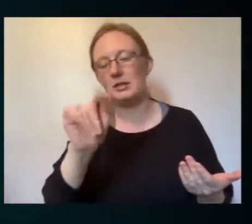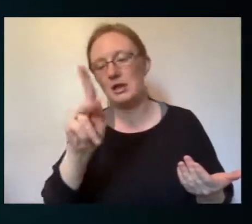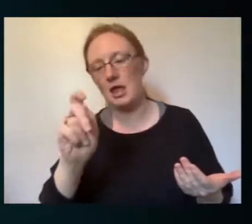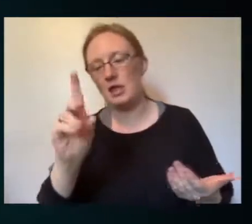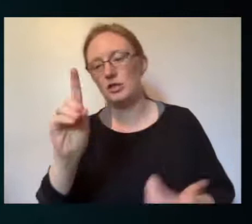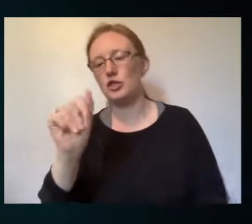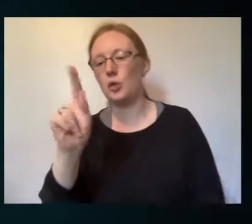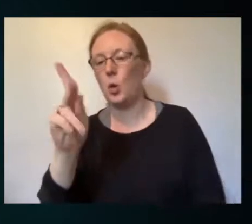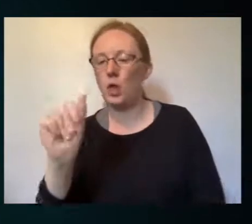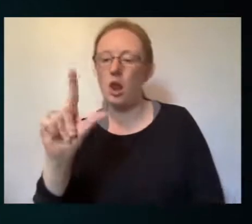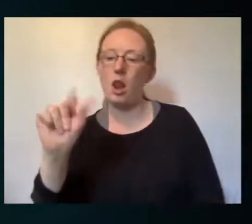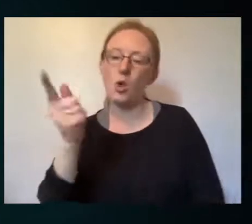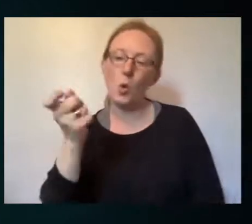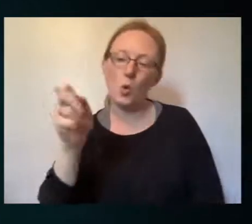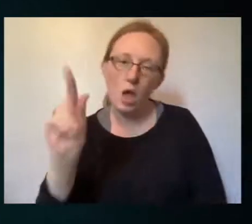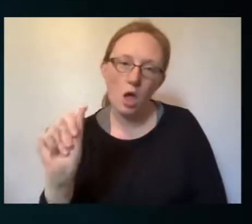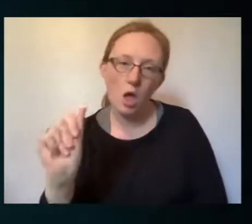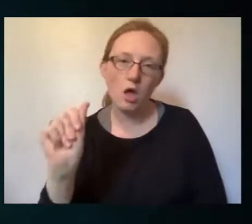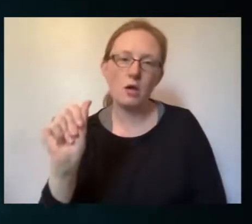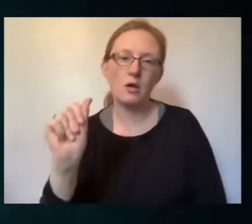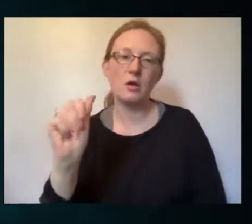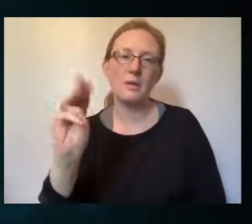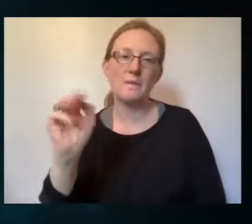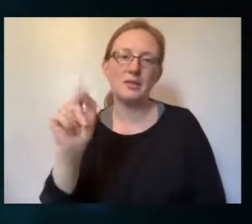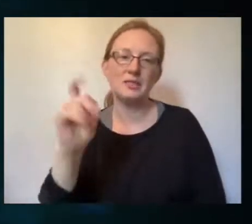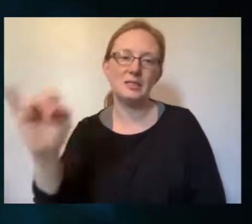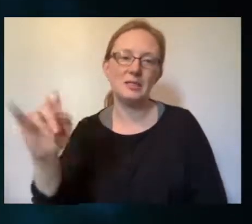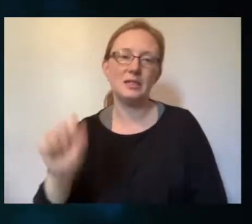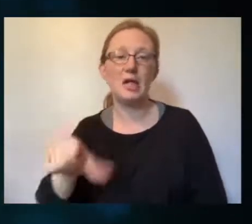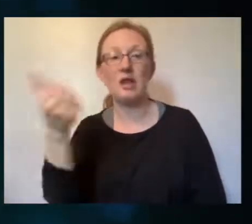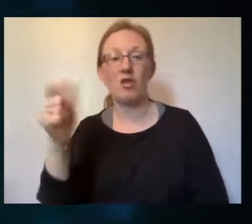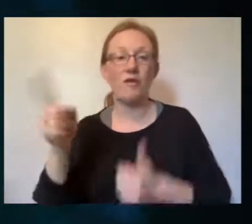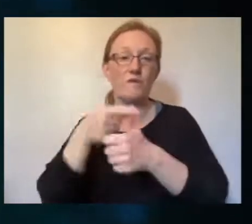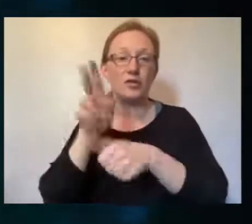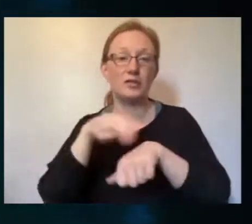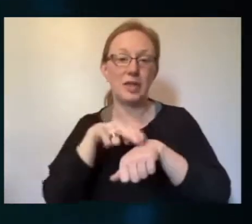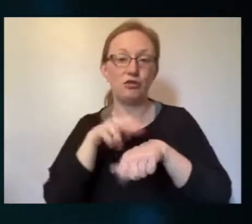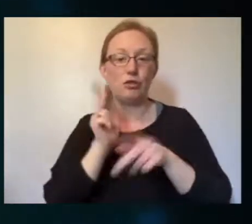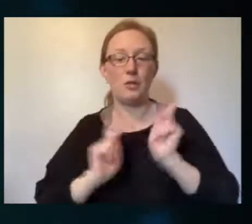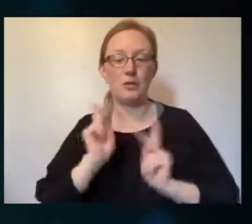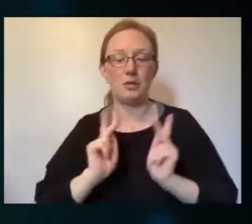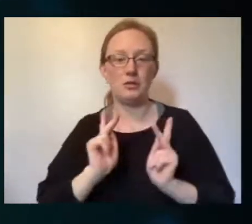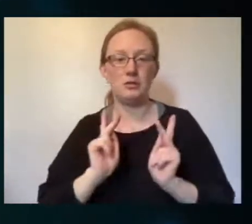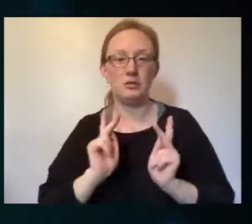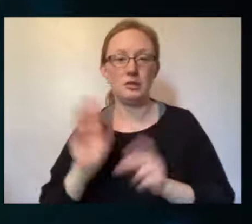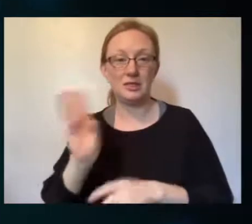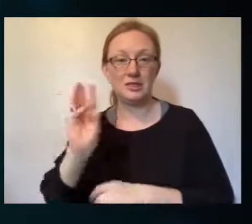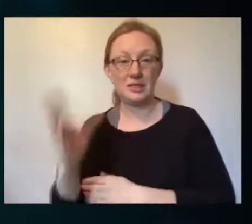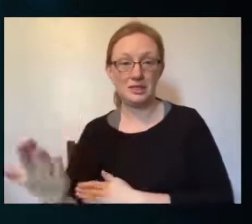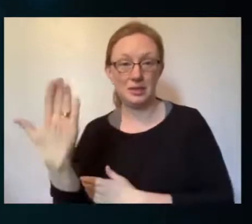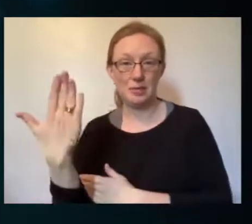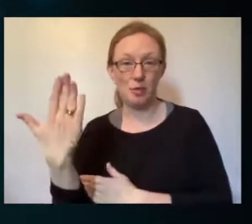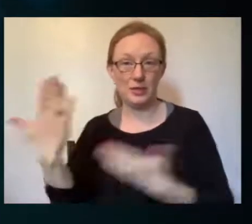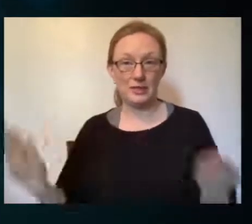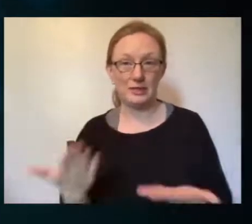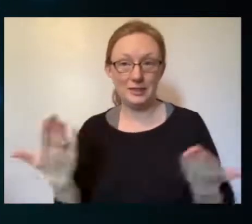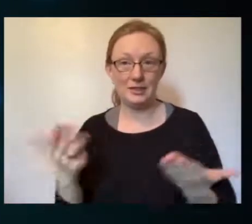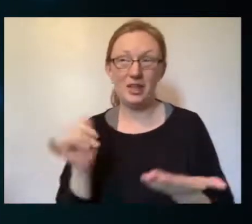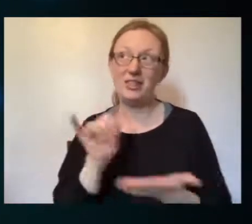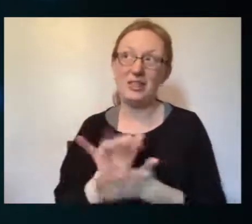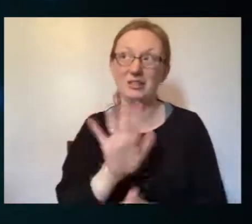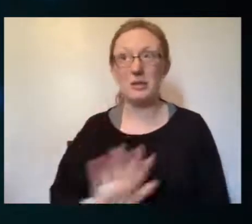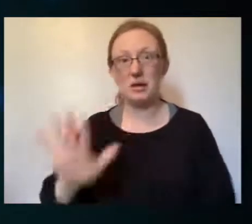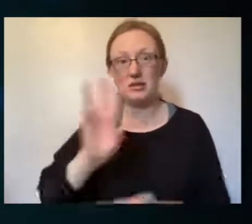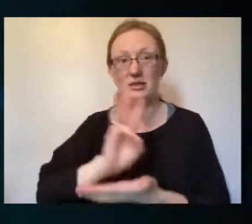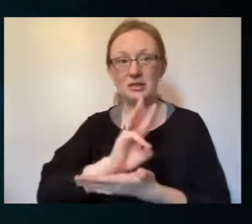Dakota, Lakota, the Métis, and many other First Nations peoples. It's 6 a.m. here, which is about